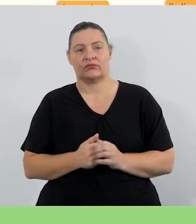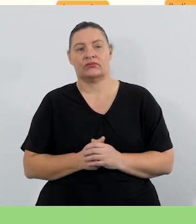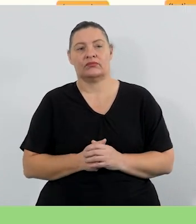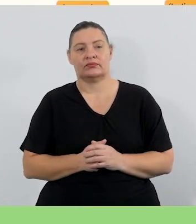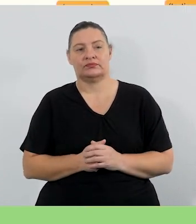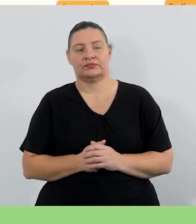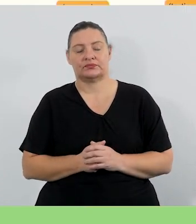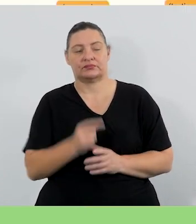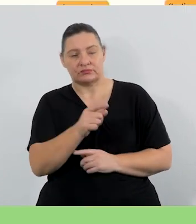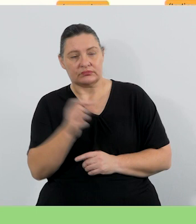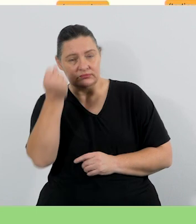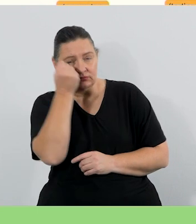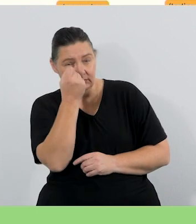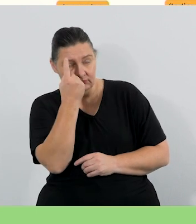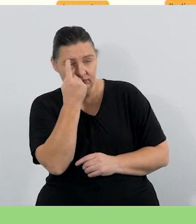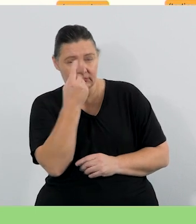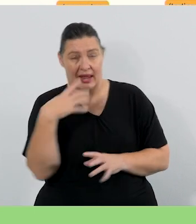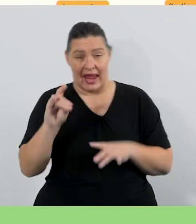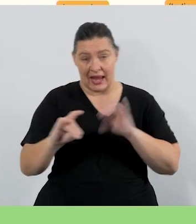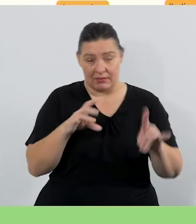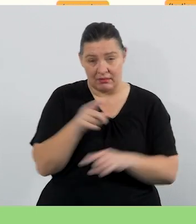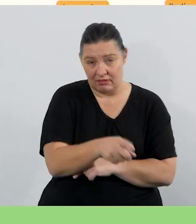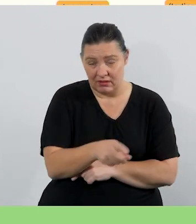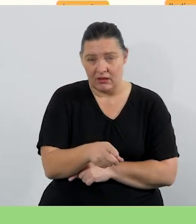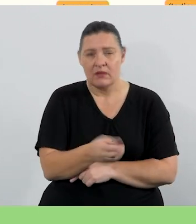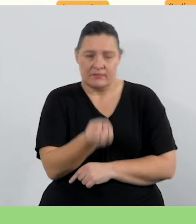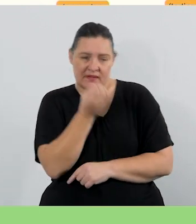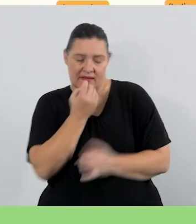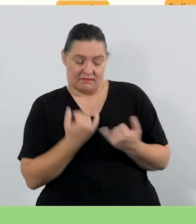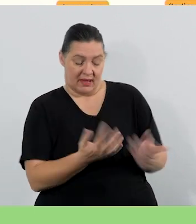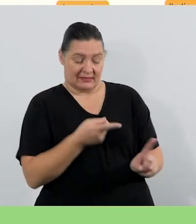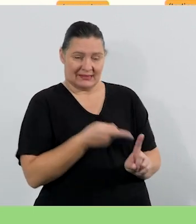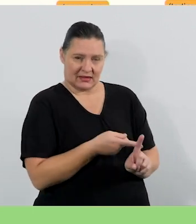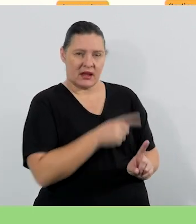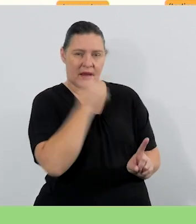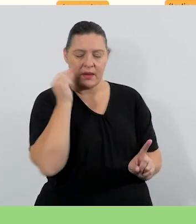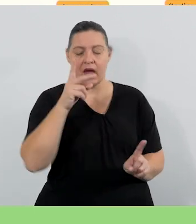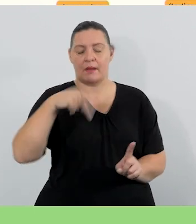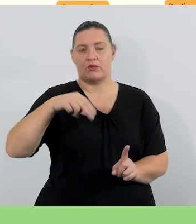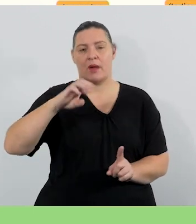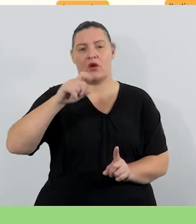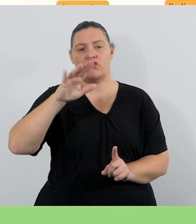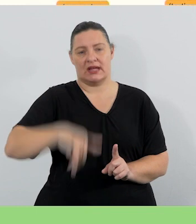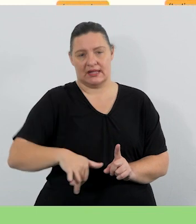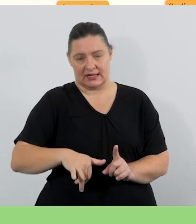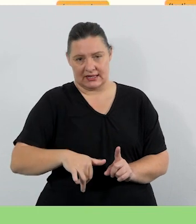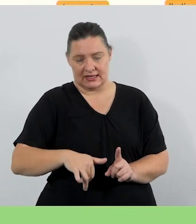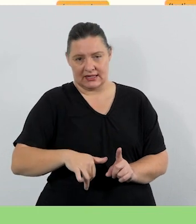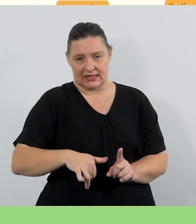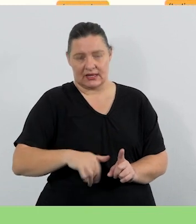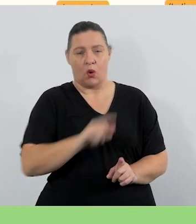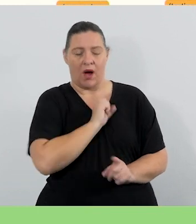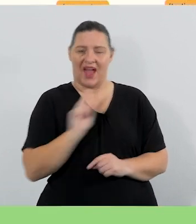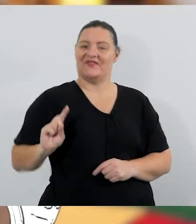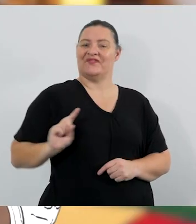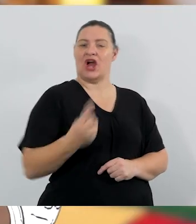next slide, we need to also understand that animals that eat plants are called primary consumers